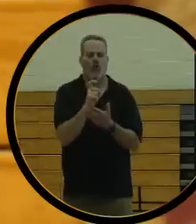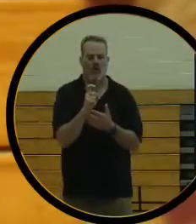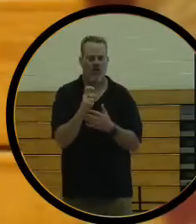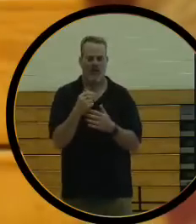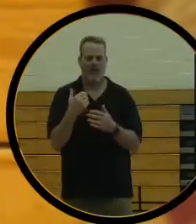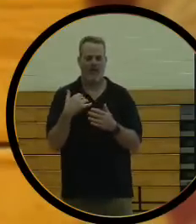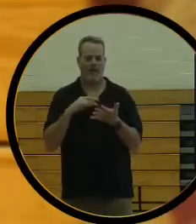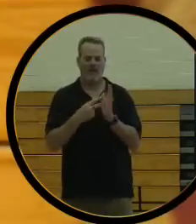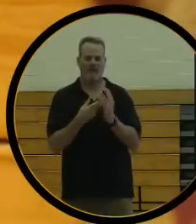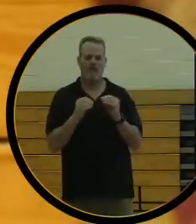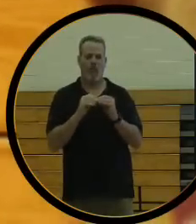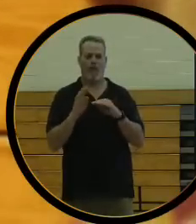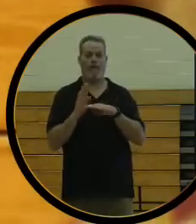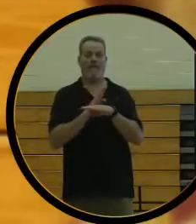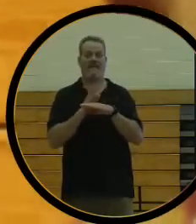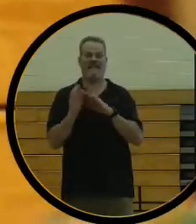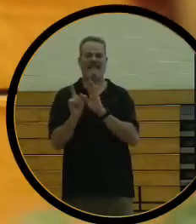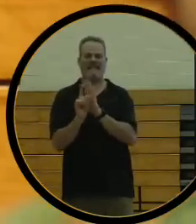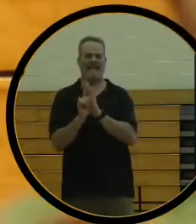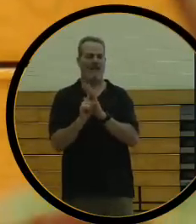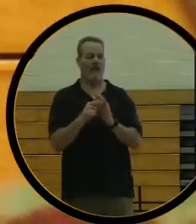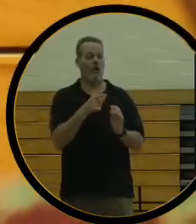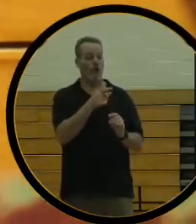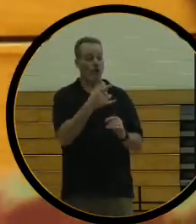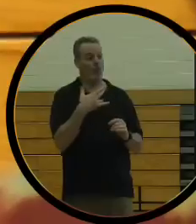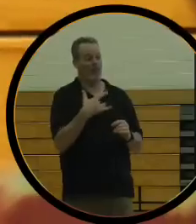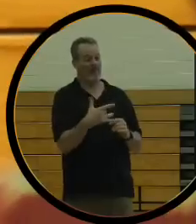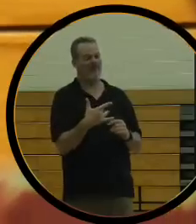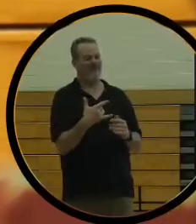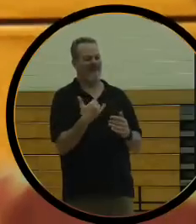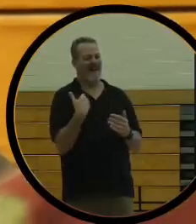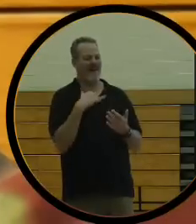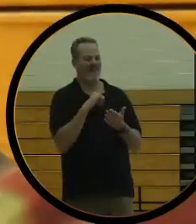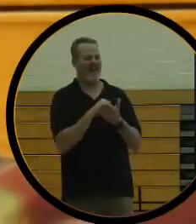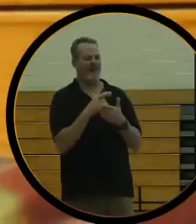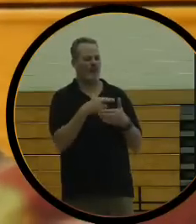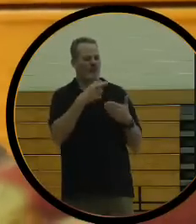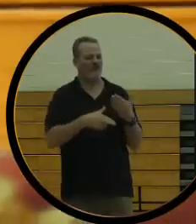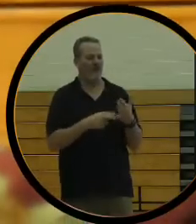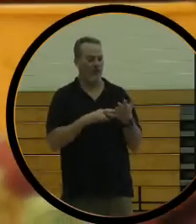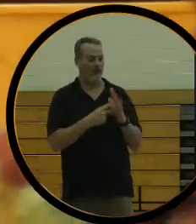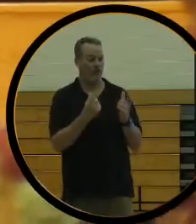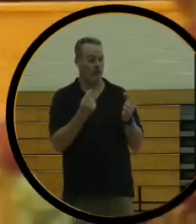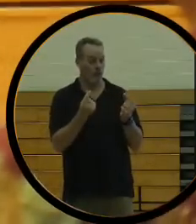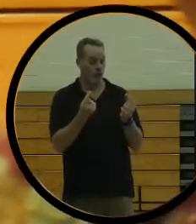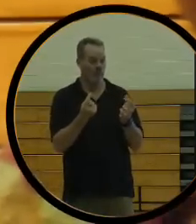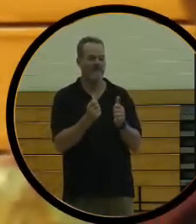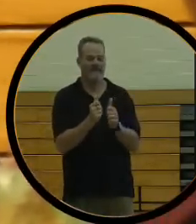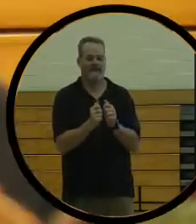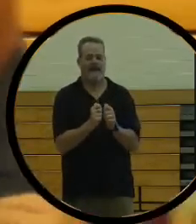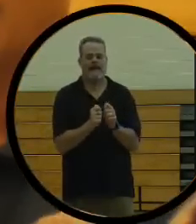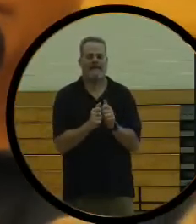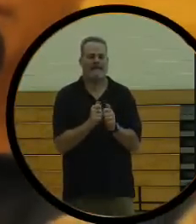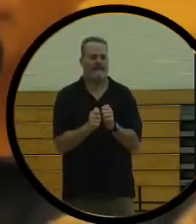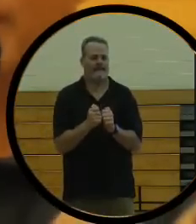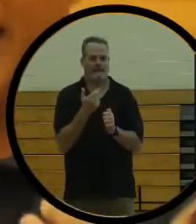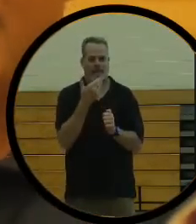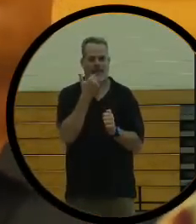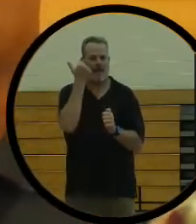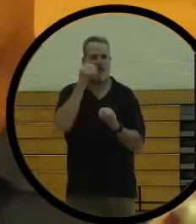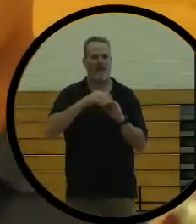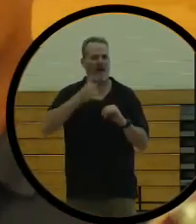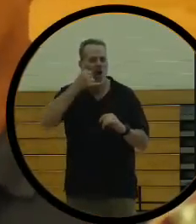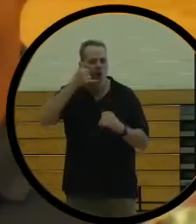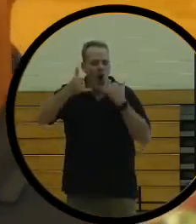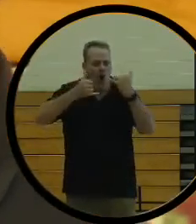so what you found is the result, you just text. And we